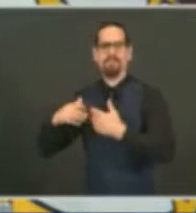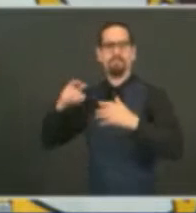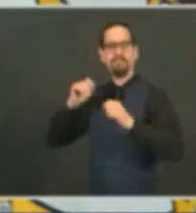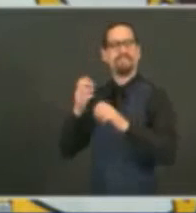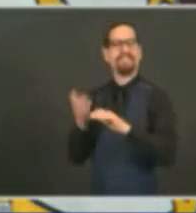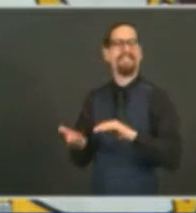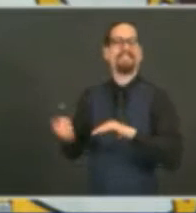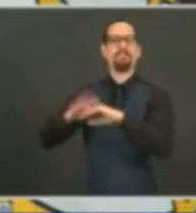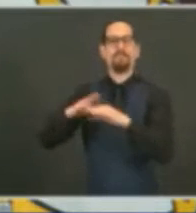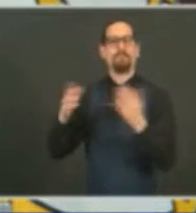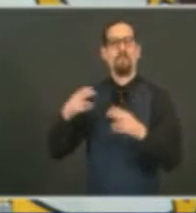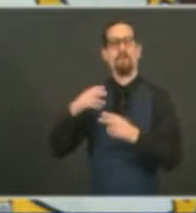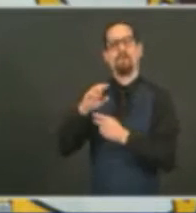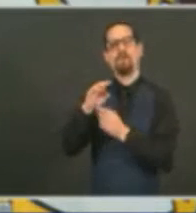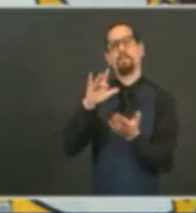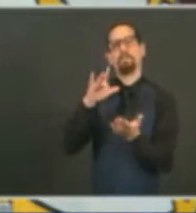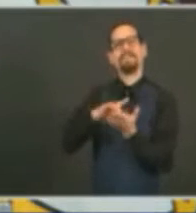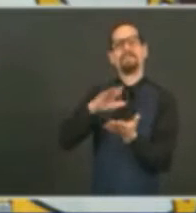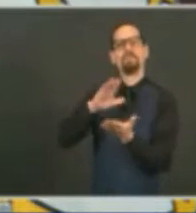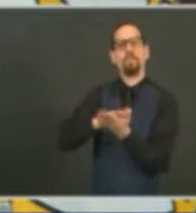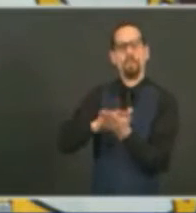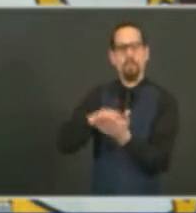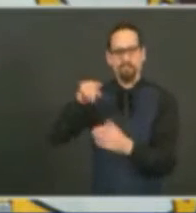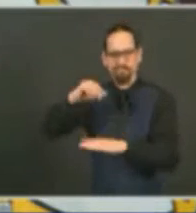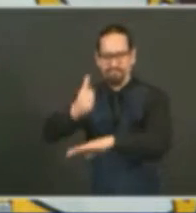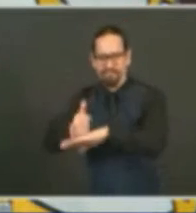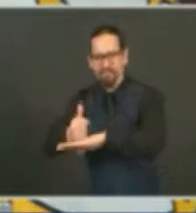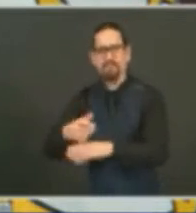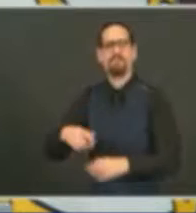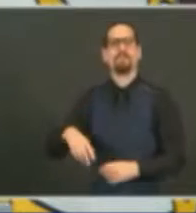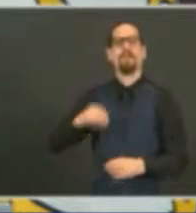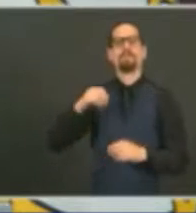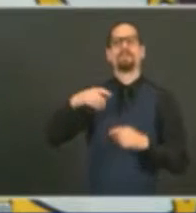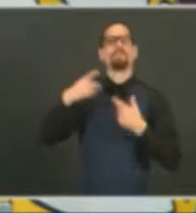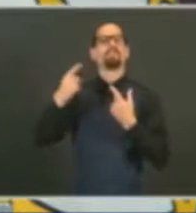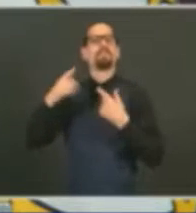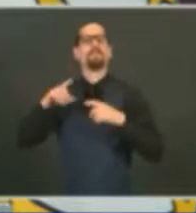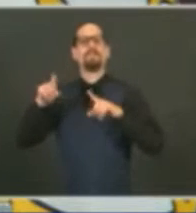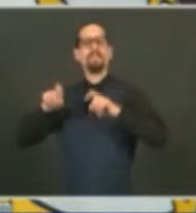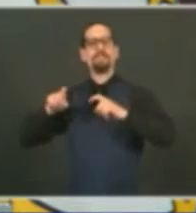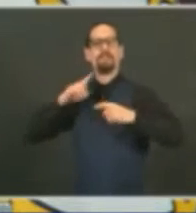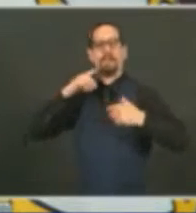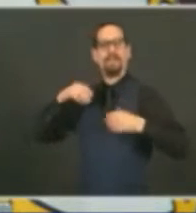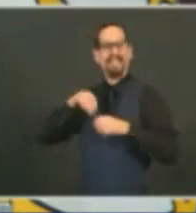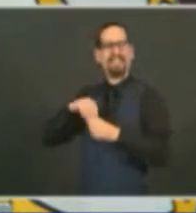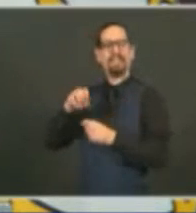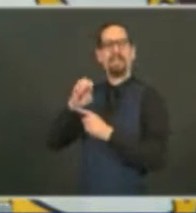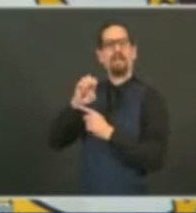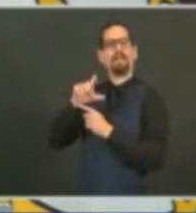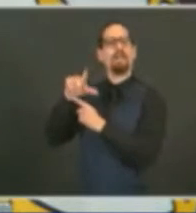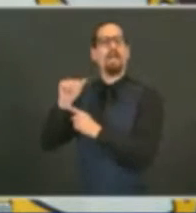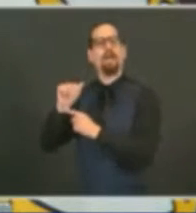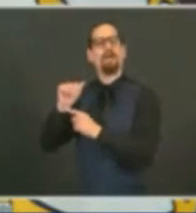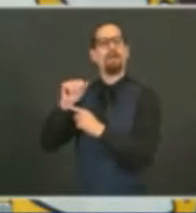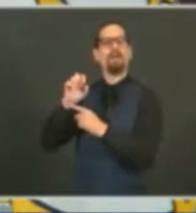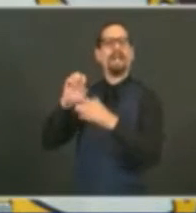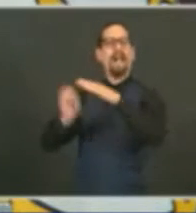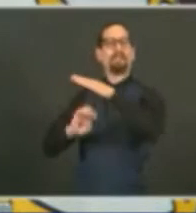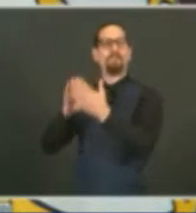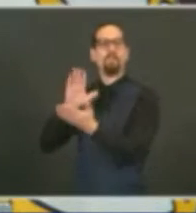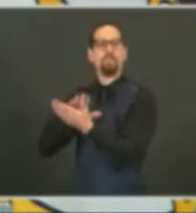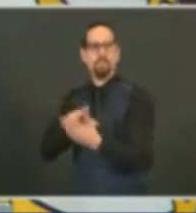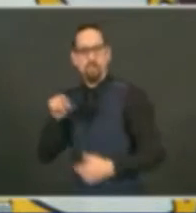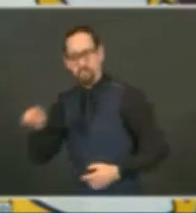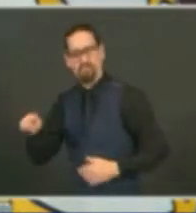had a testing event for students at Ella Risk Elementary, and we are working to coordinate